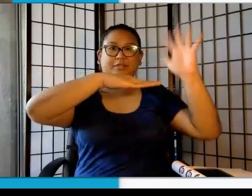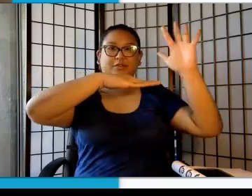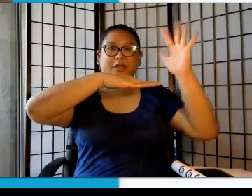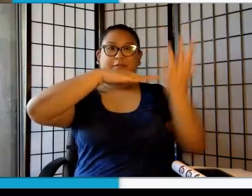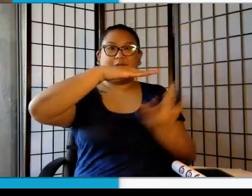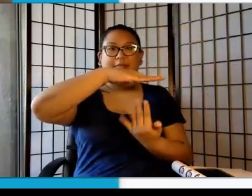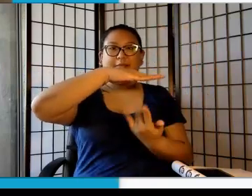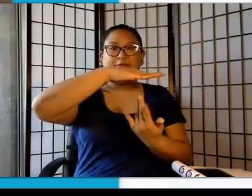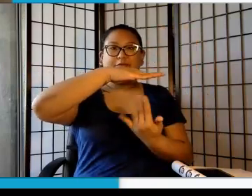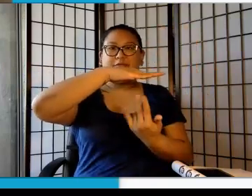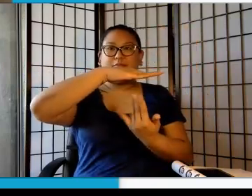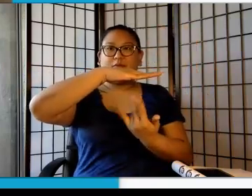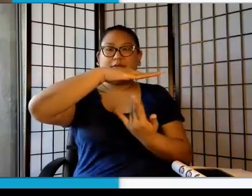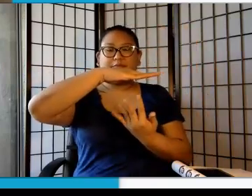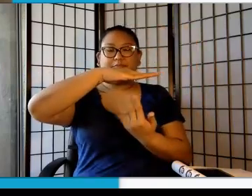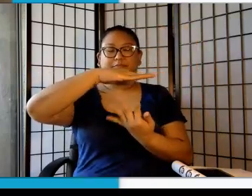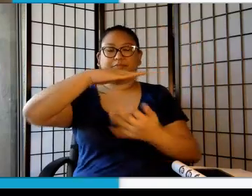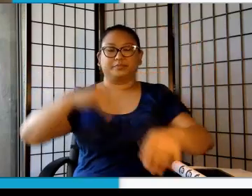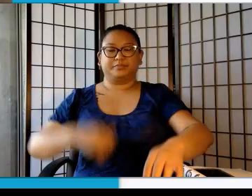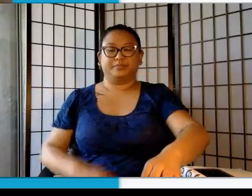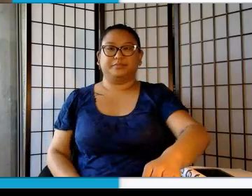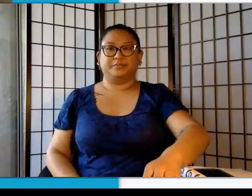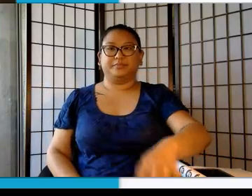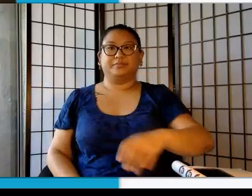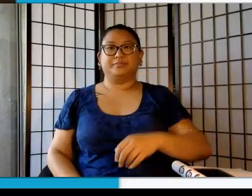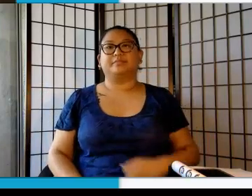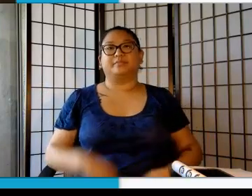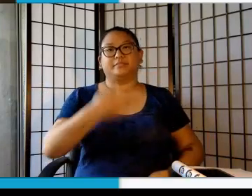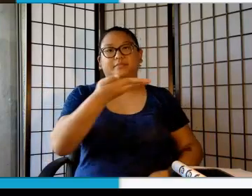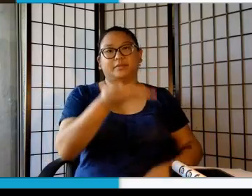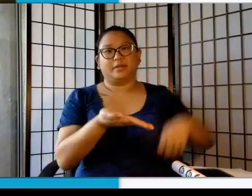Remember, this is your dominant hand that moves. Boil.